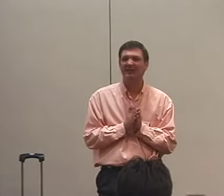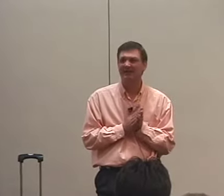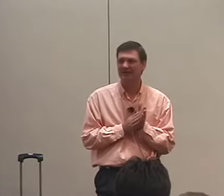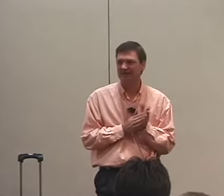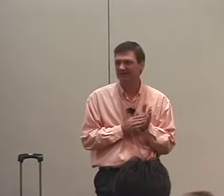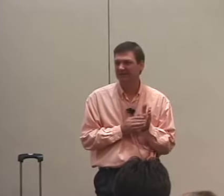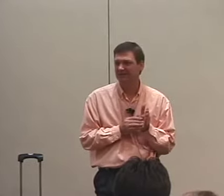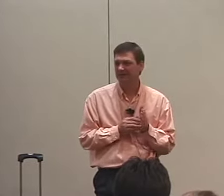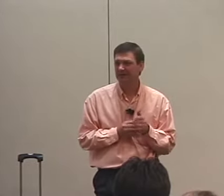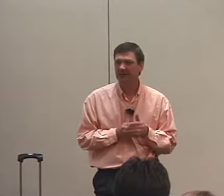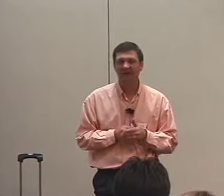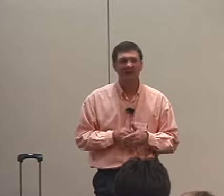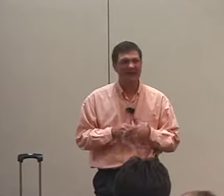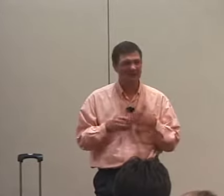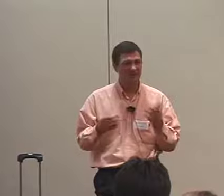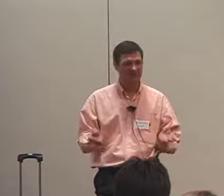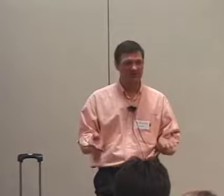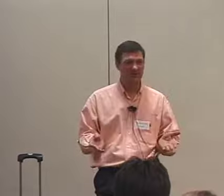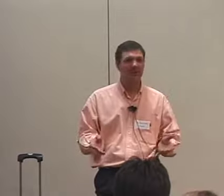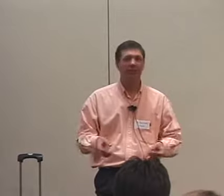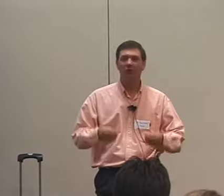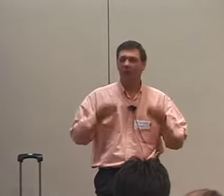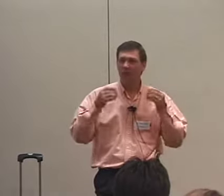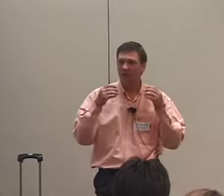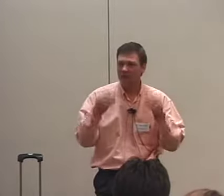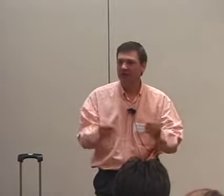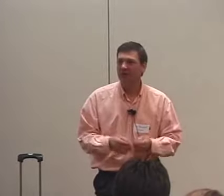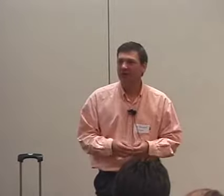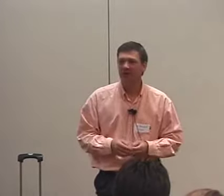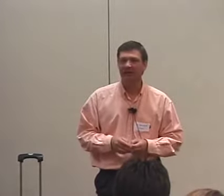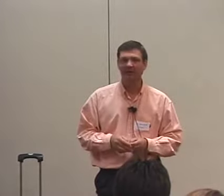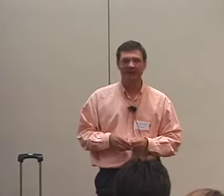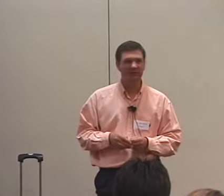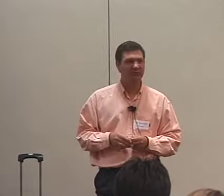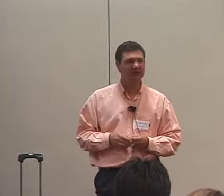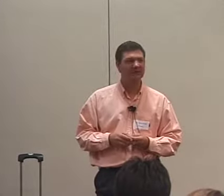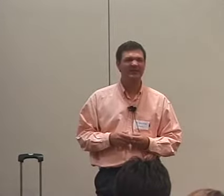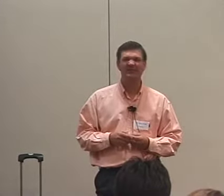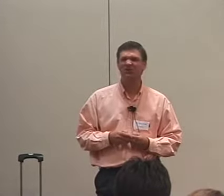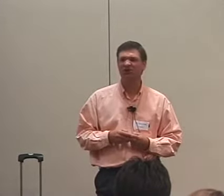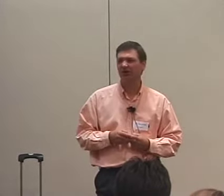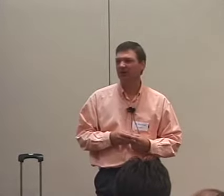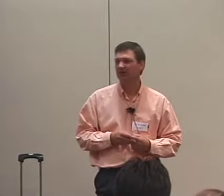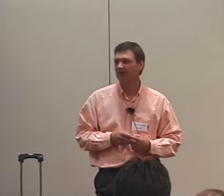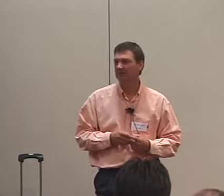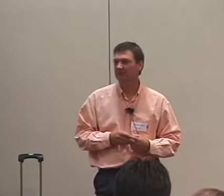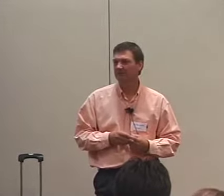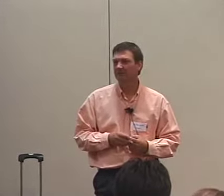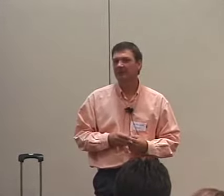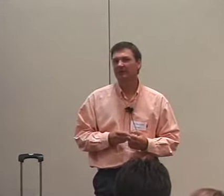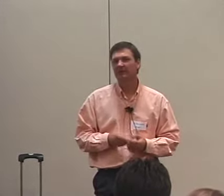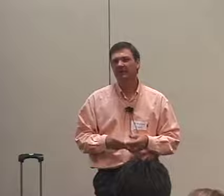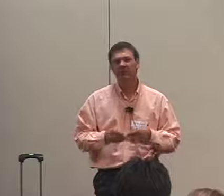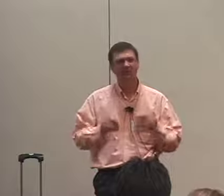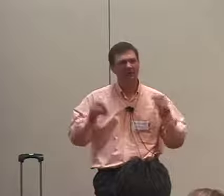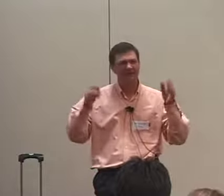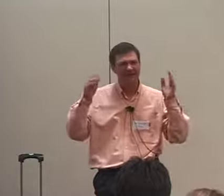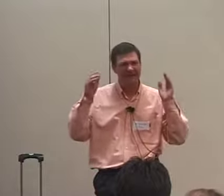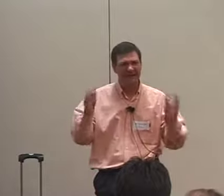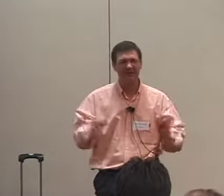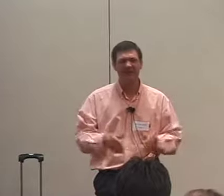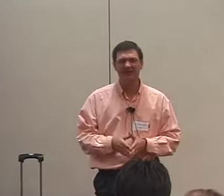the kid does. Because we'd ask questions, what's going on? And the answer would be, this kid's a jerk. Okay,